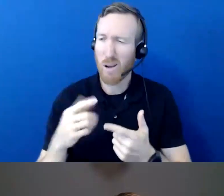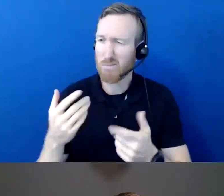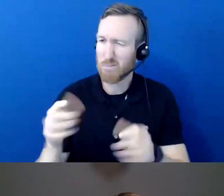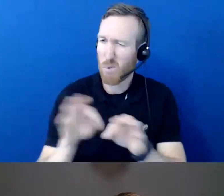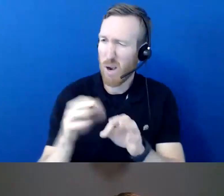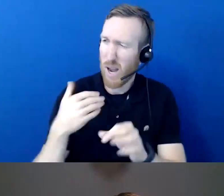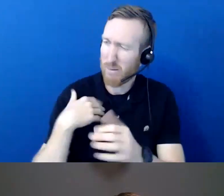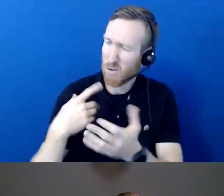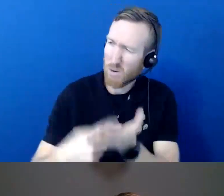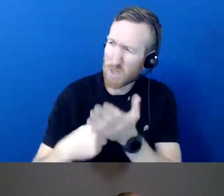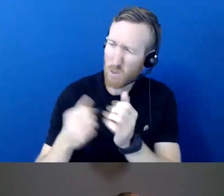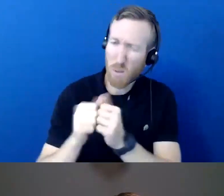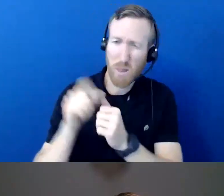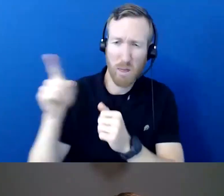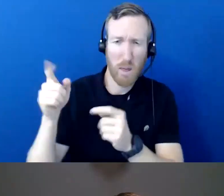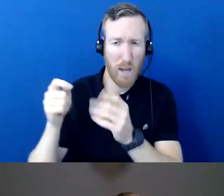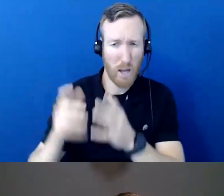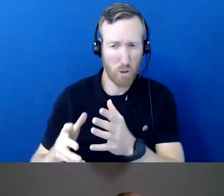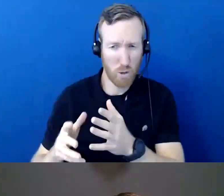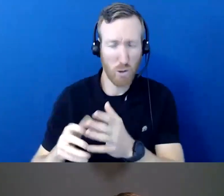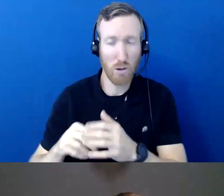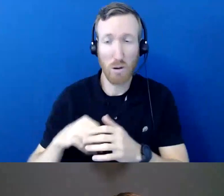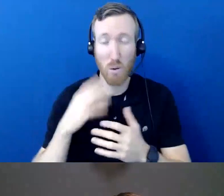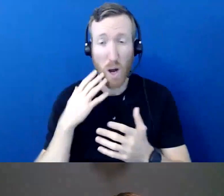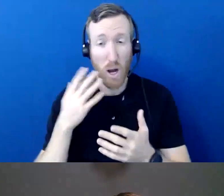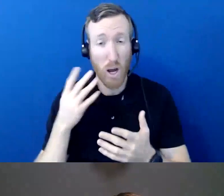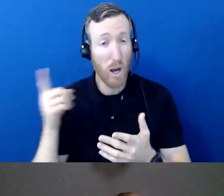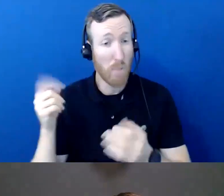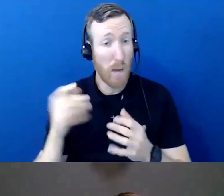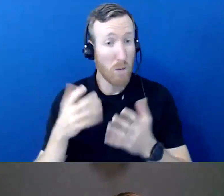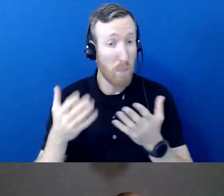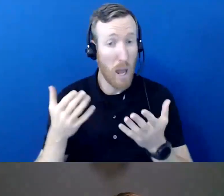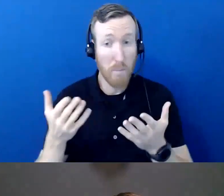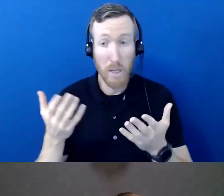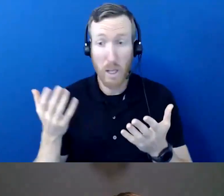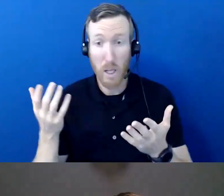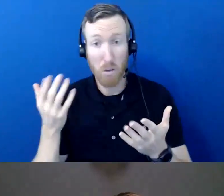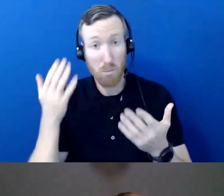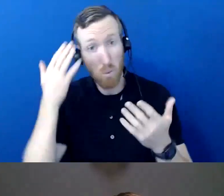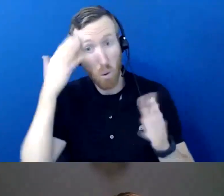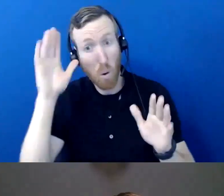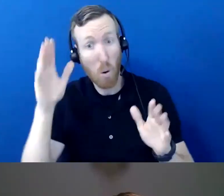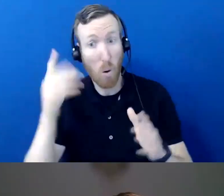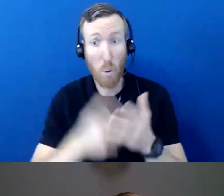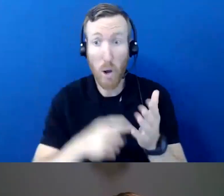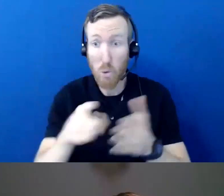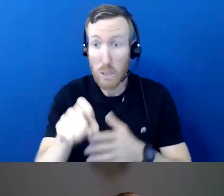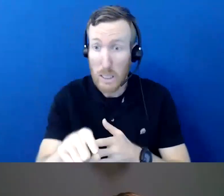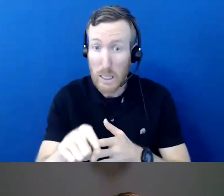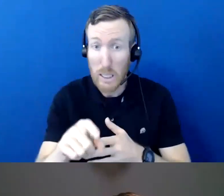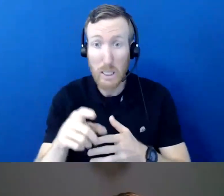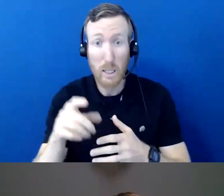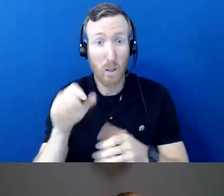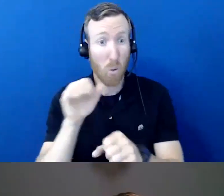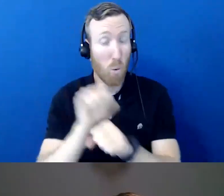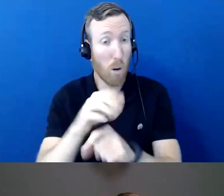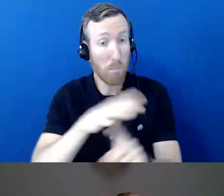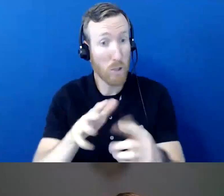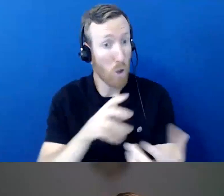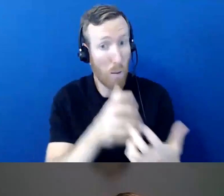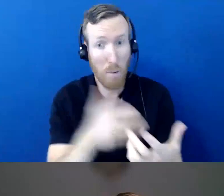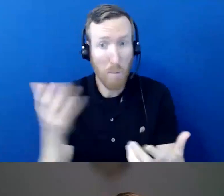conversation with the manager, because a manager isn't necessarily going to guess that you need workplace accommodations,